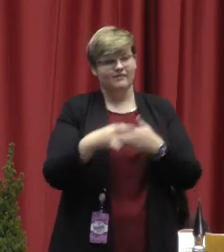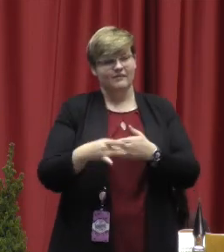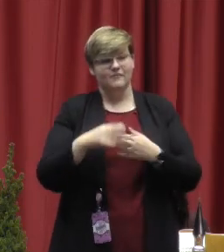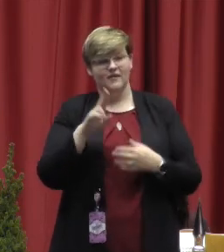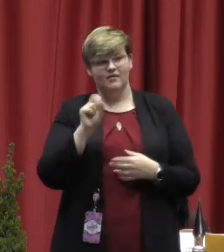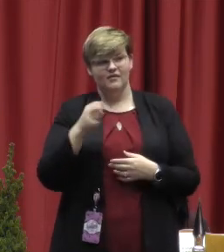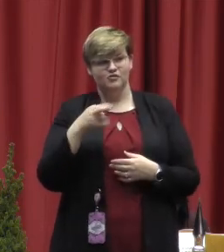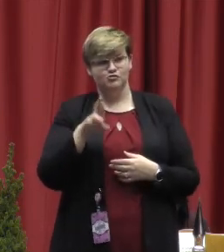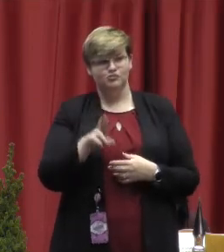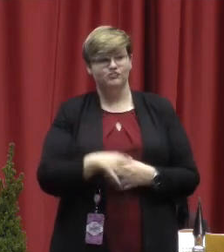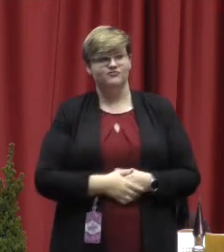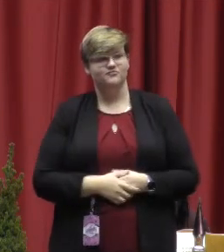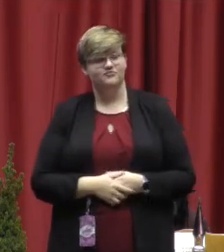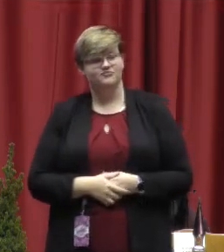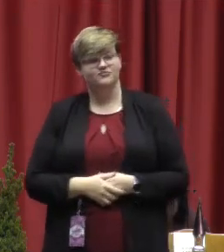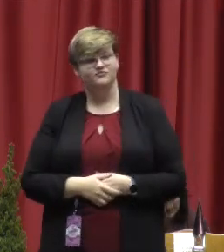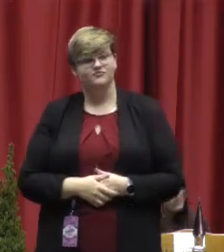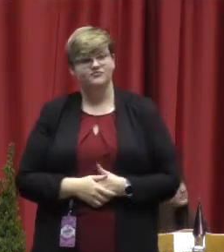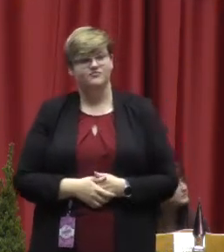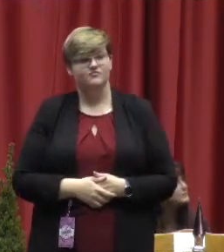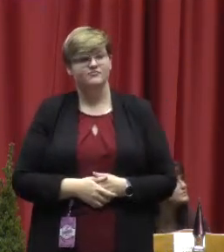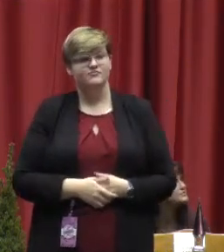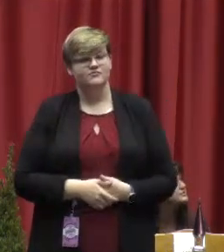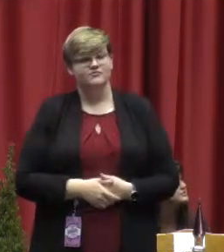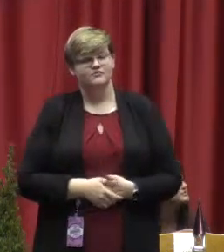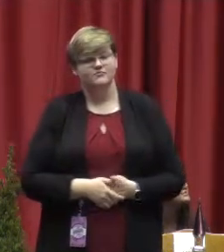the ushers?